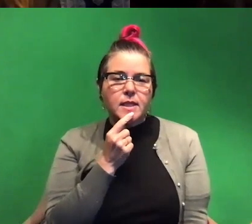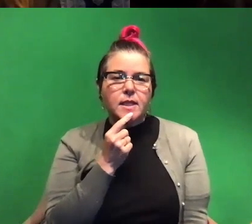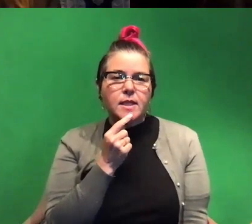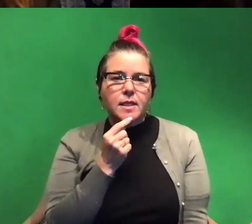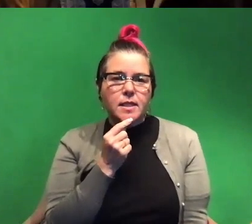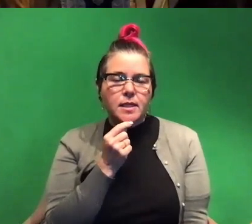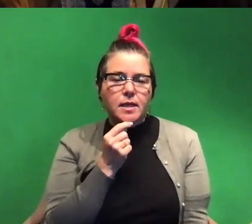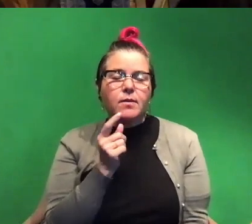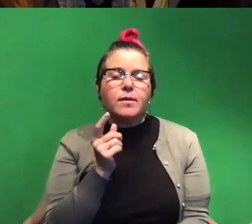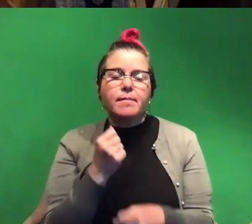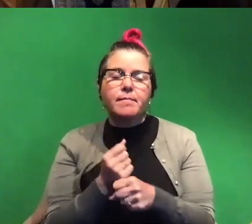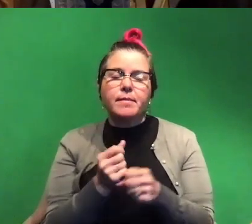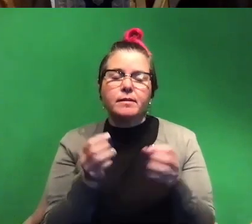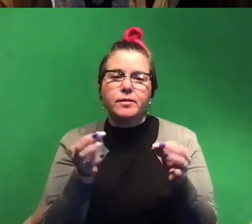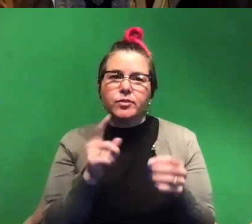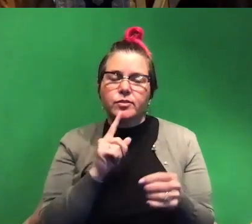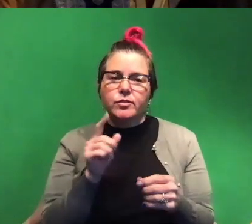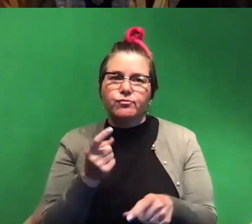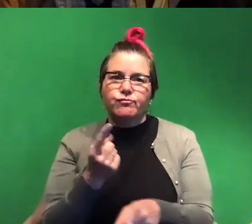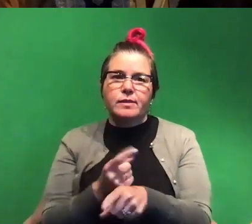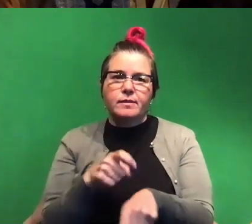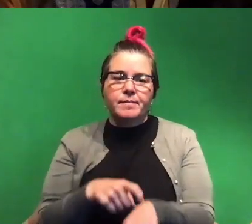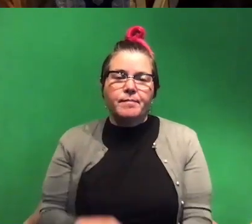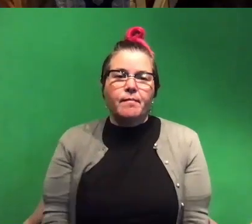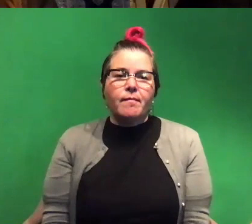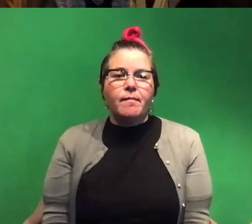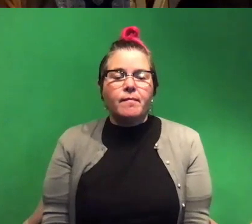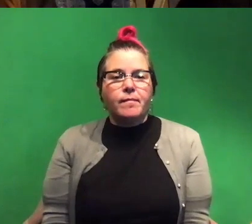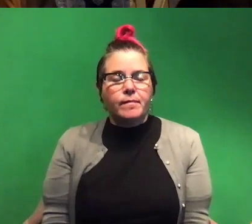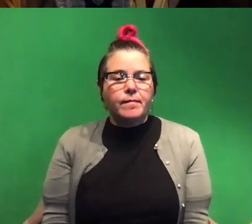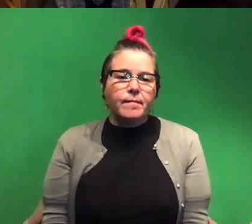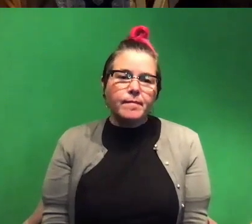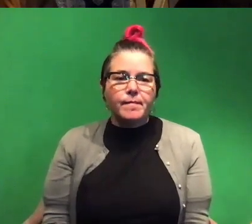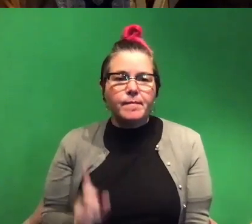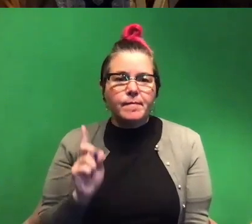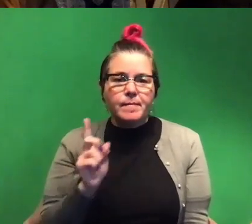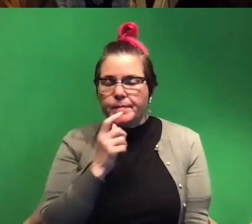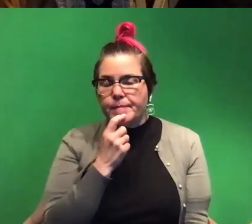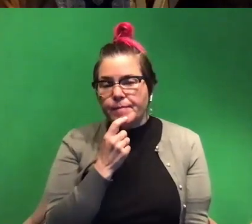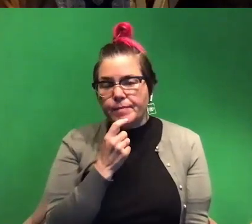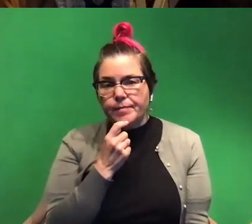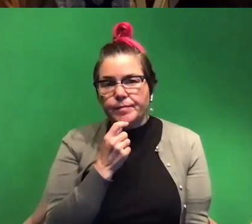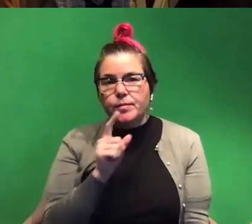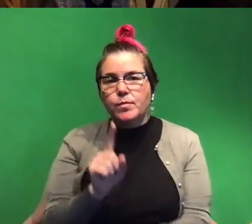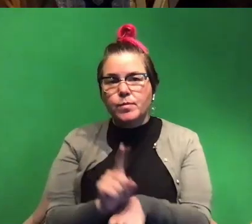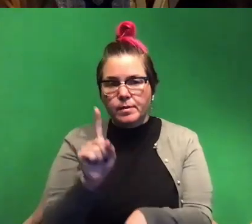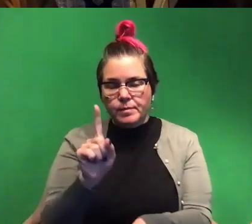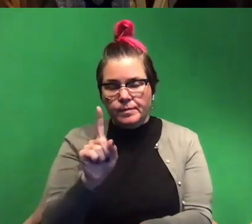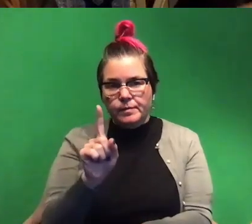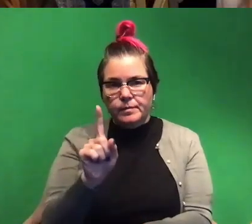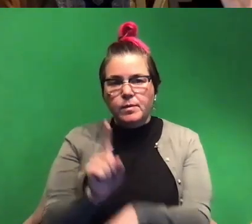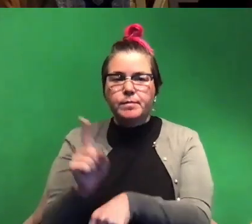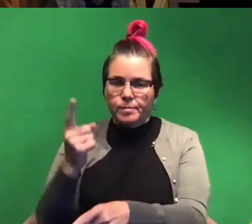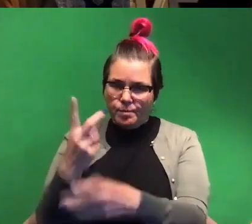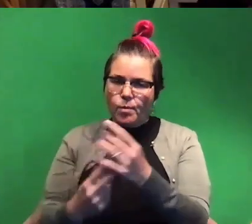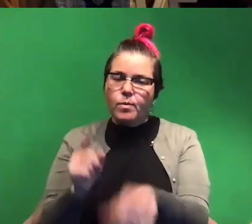absolutely sure that I'm telling you the right time. 1 second. 1 p.m. 1 p.m. Yep, both